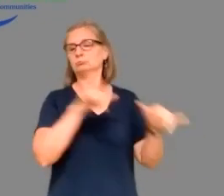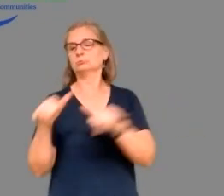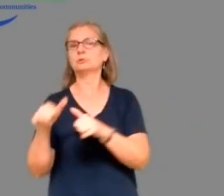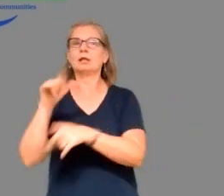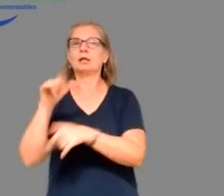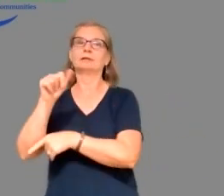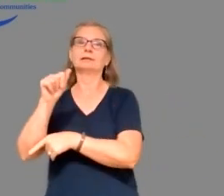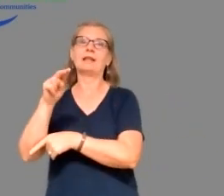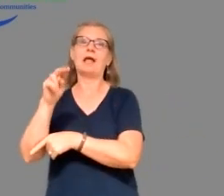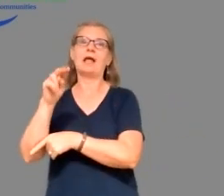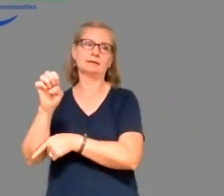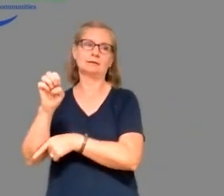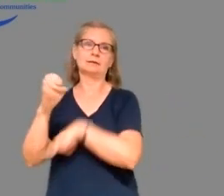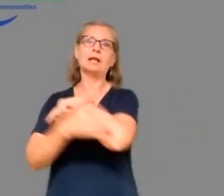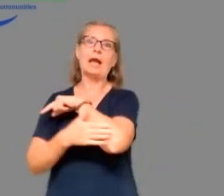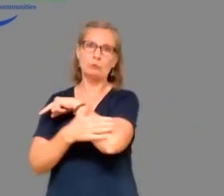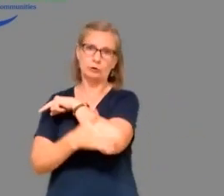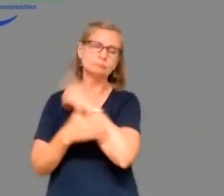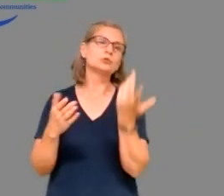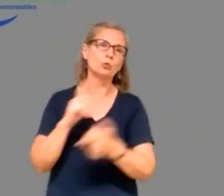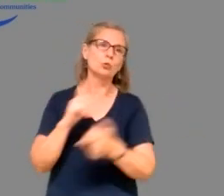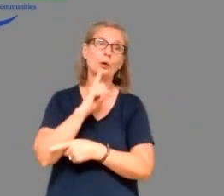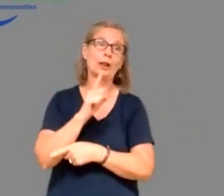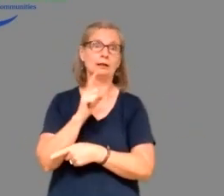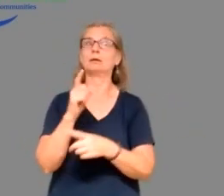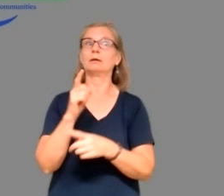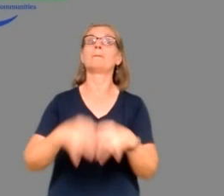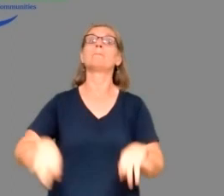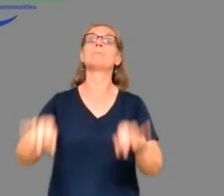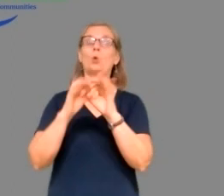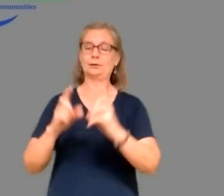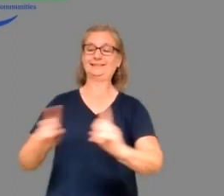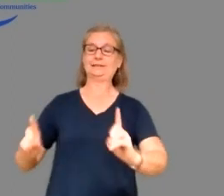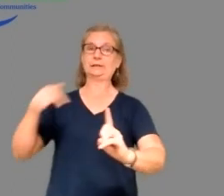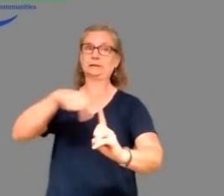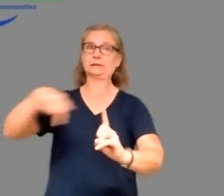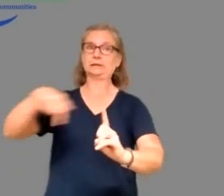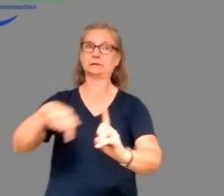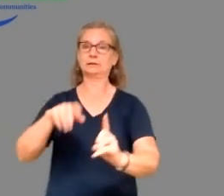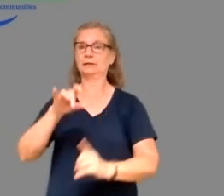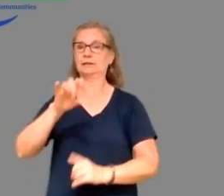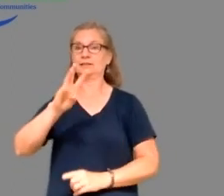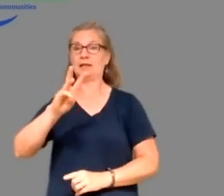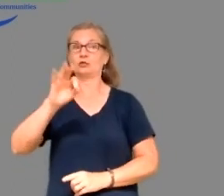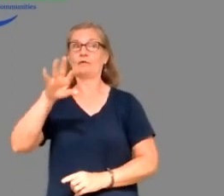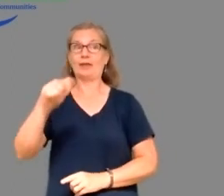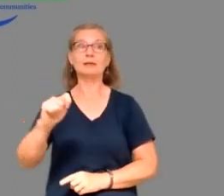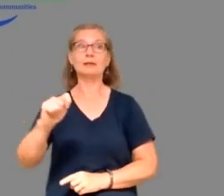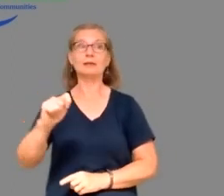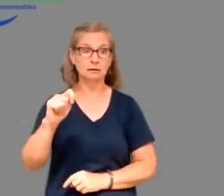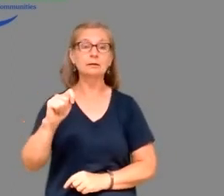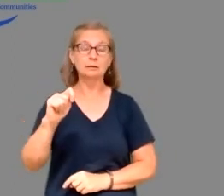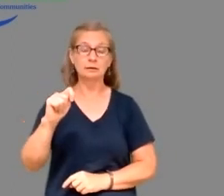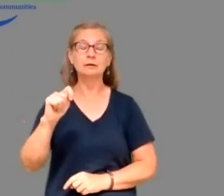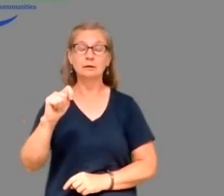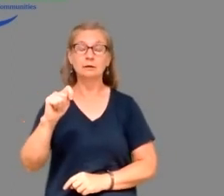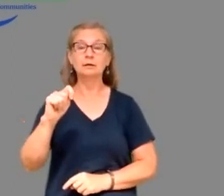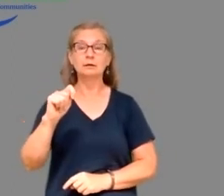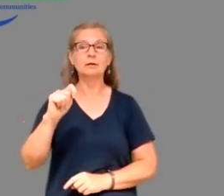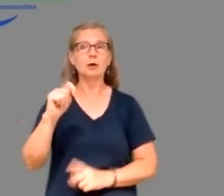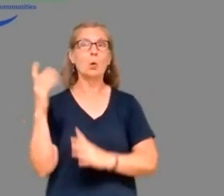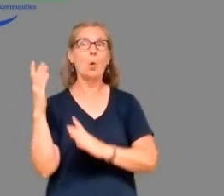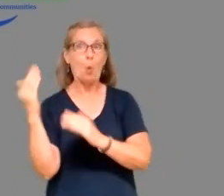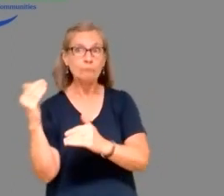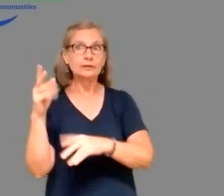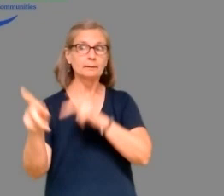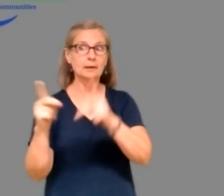Ultimately, maintain that social distance and hopefully everybody at the doctor's office